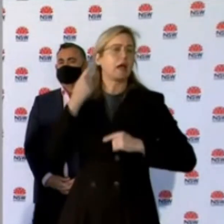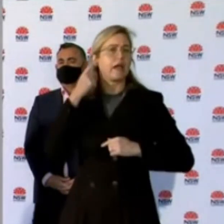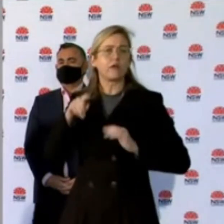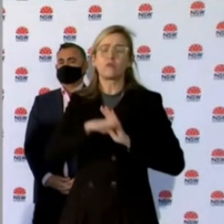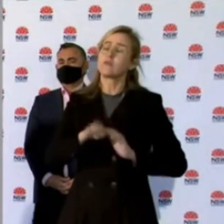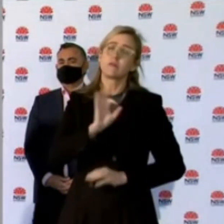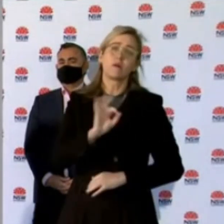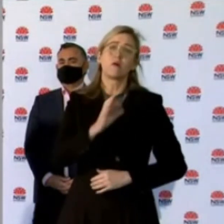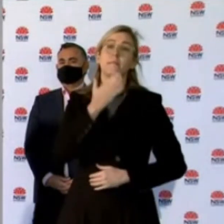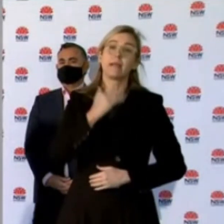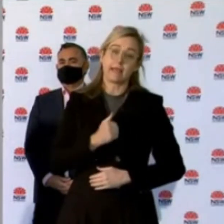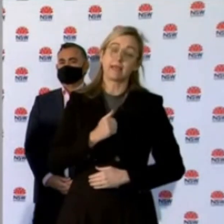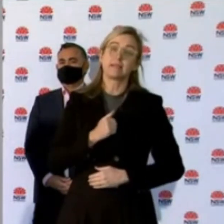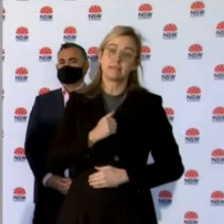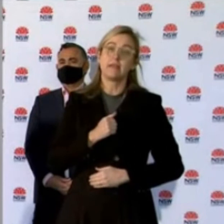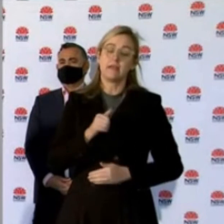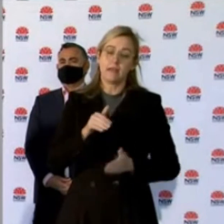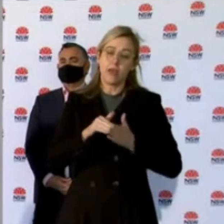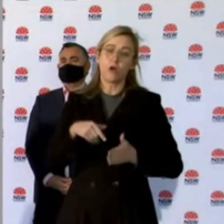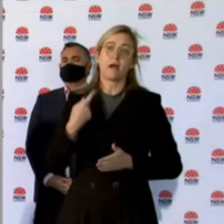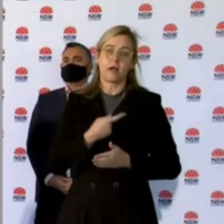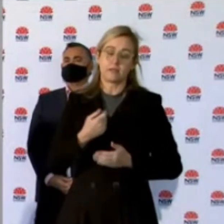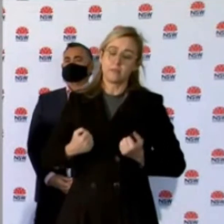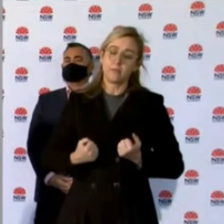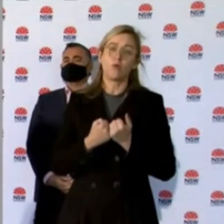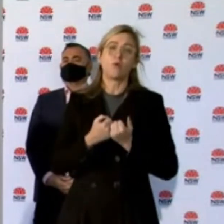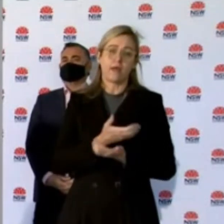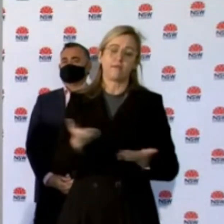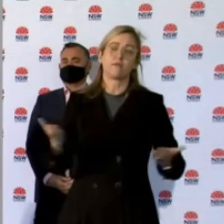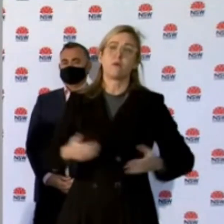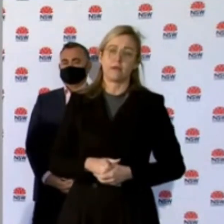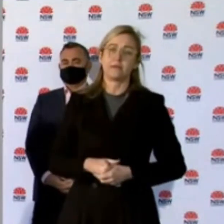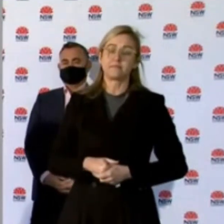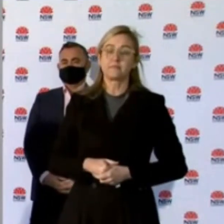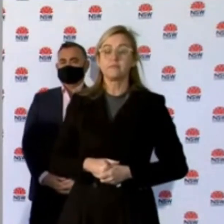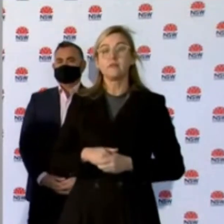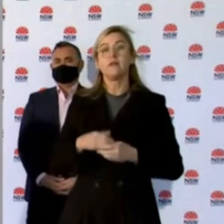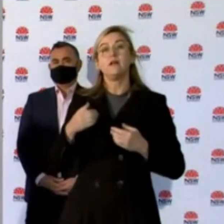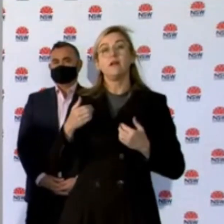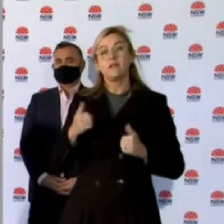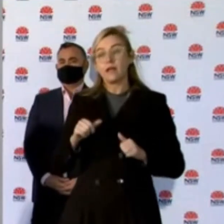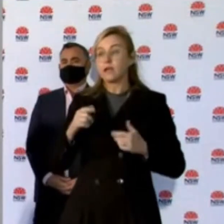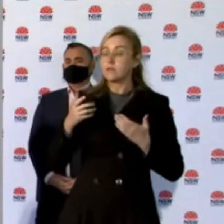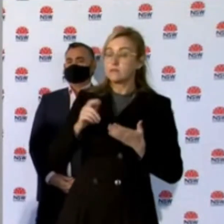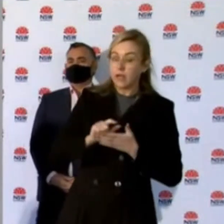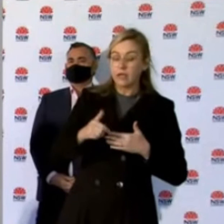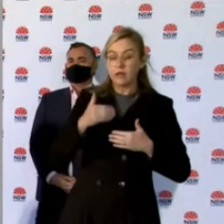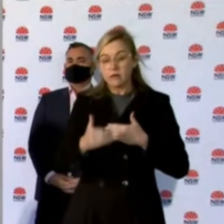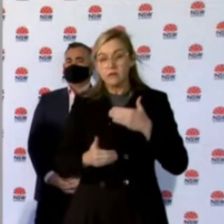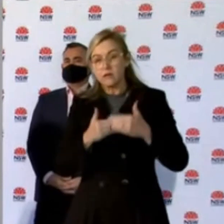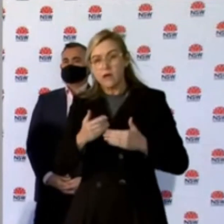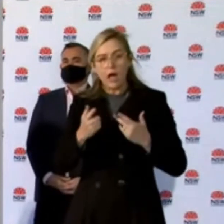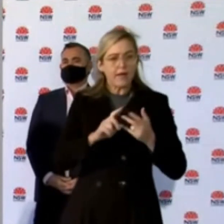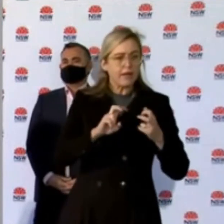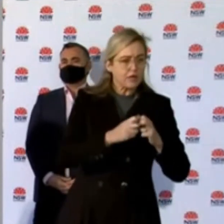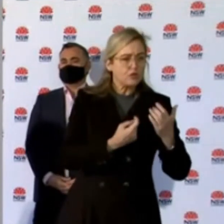know, because as you appreciate, as time goes on and we consult further and people raise issues with us, that we need